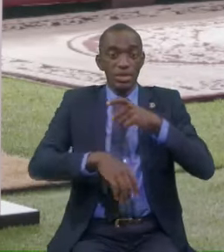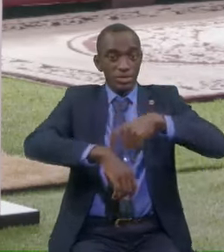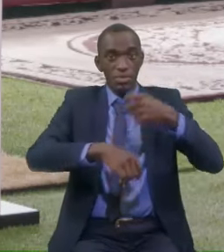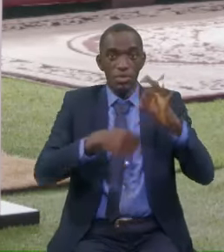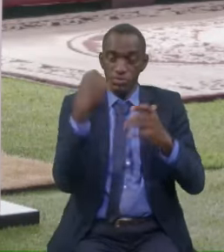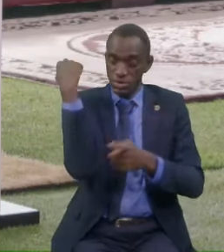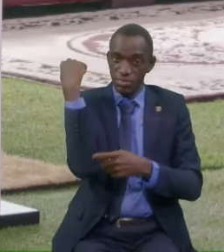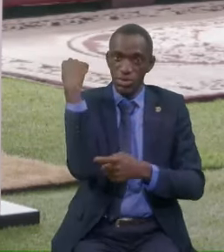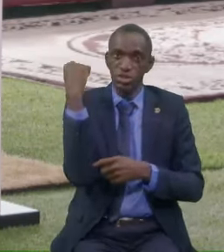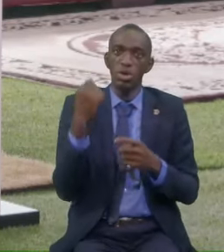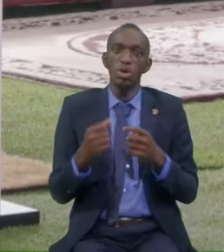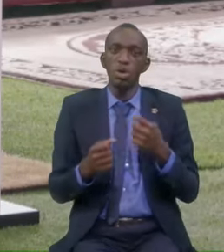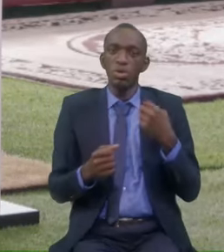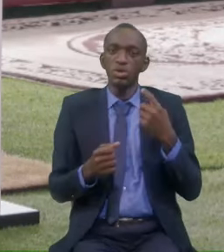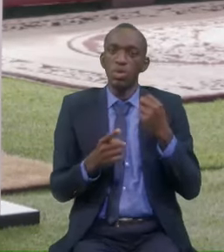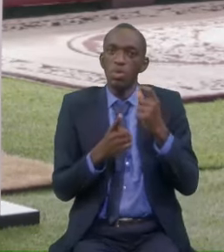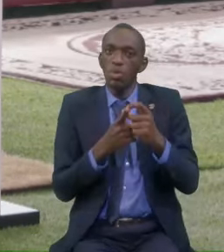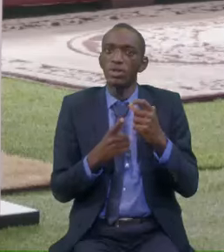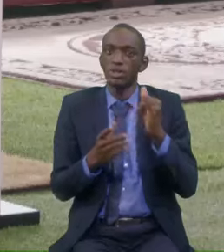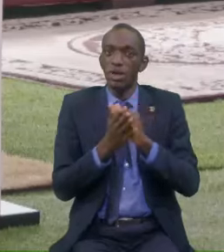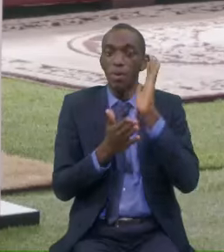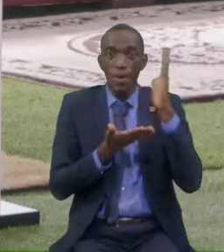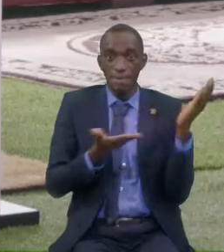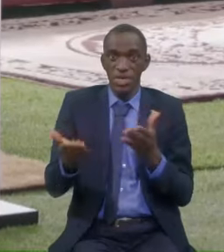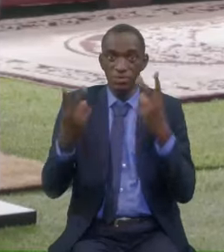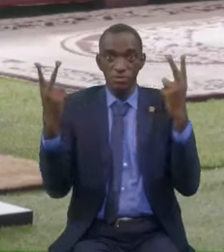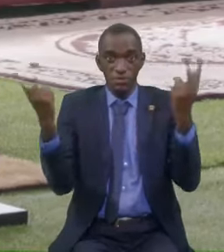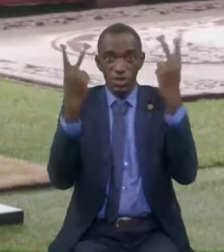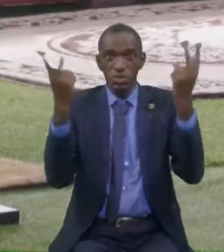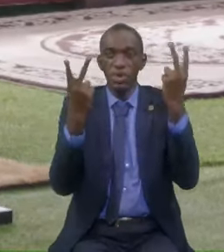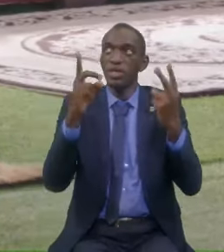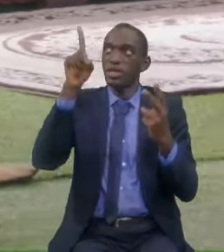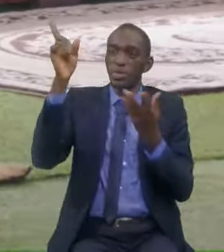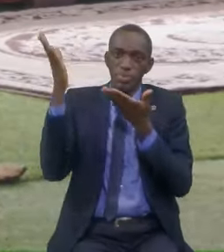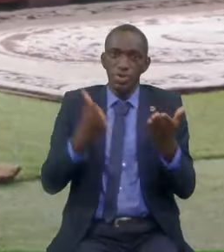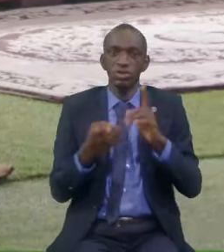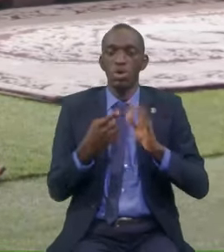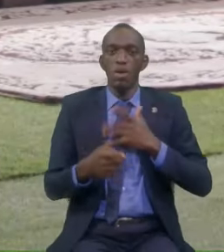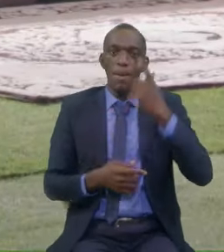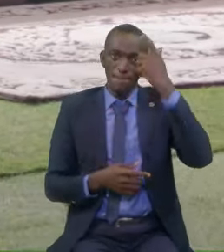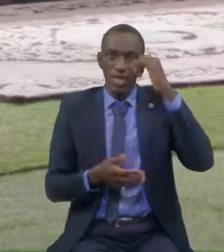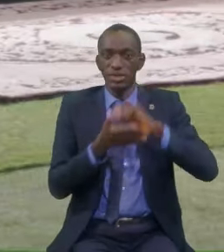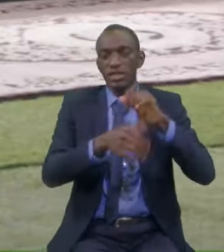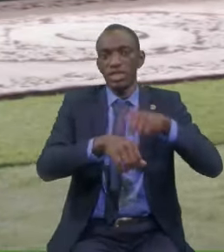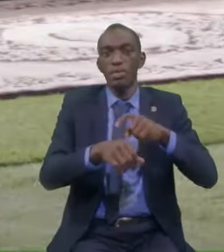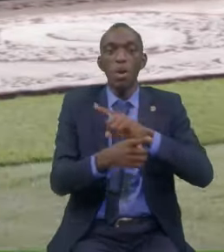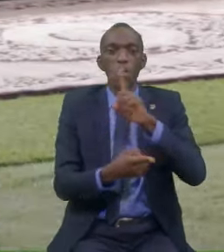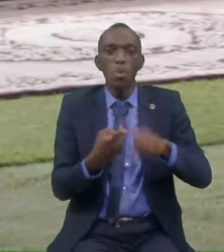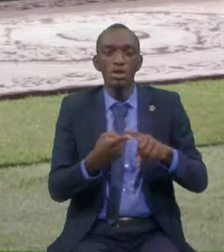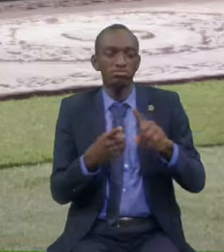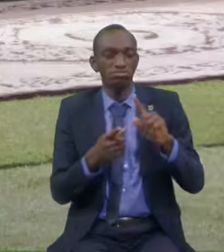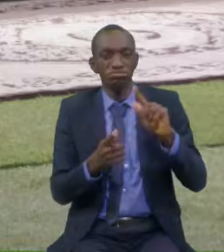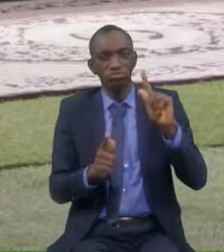that will give us victory. He brings to our mind at that time. When trial comes, when difficulties come,